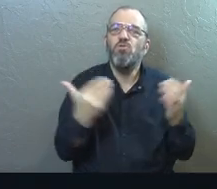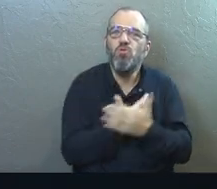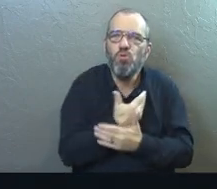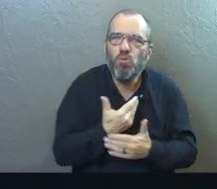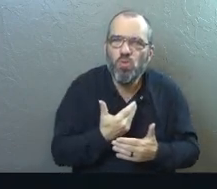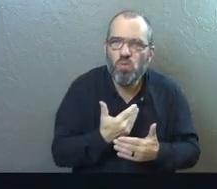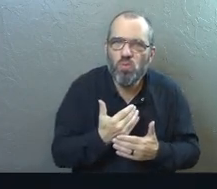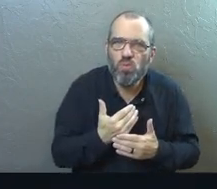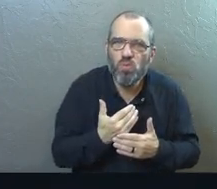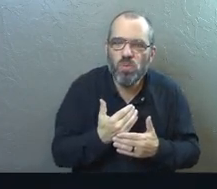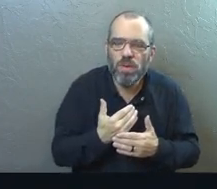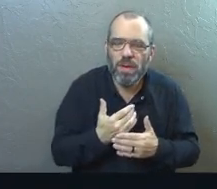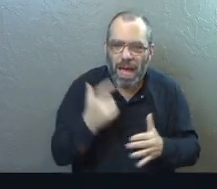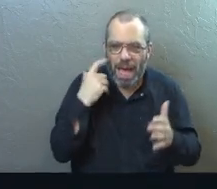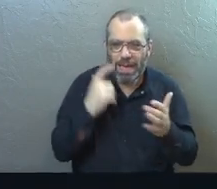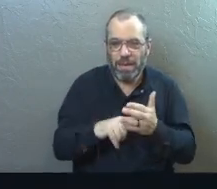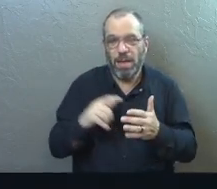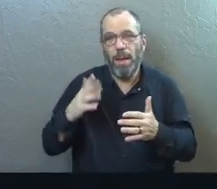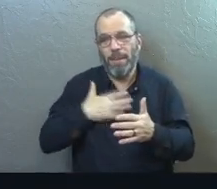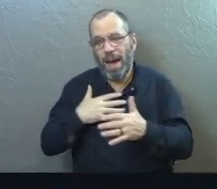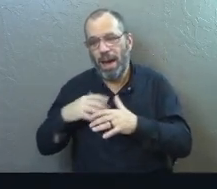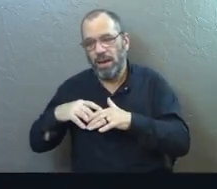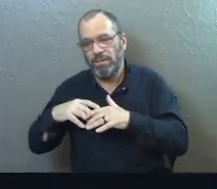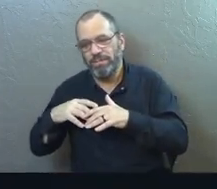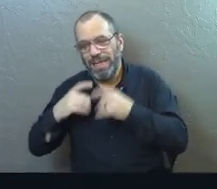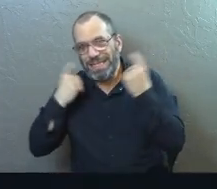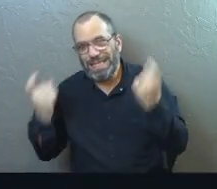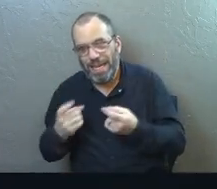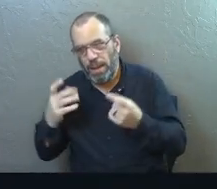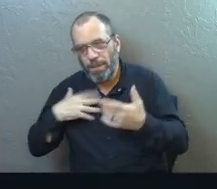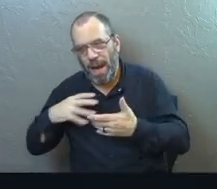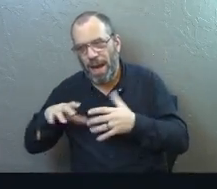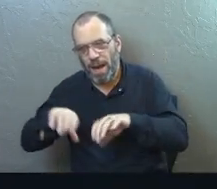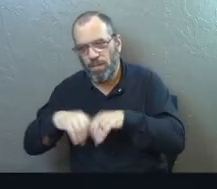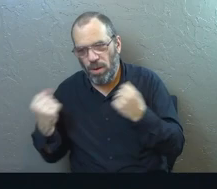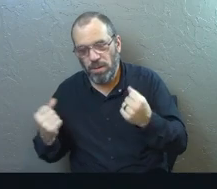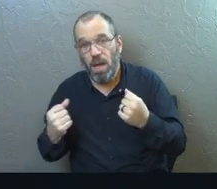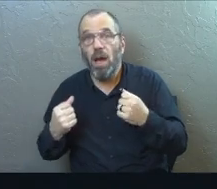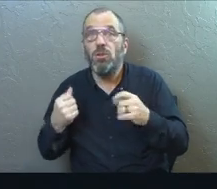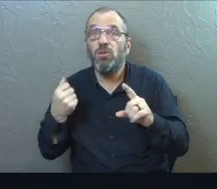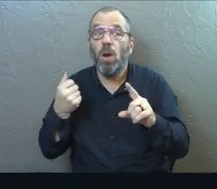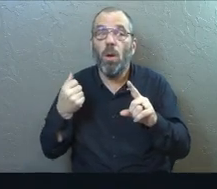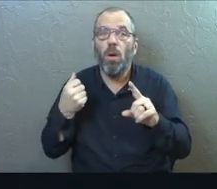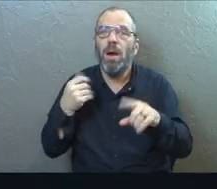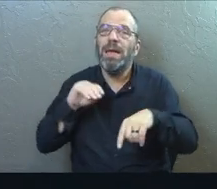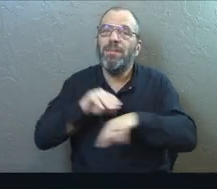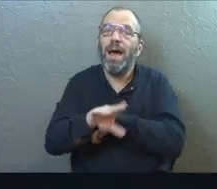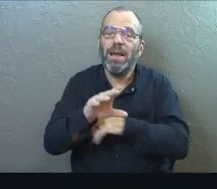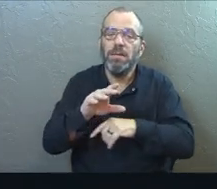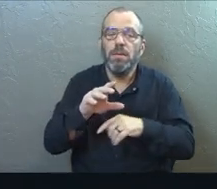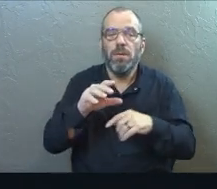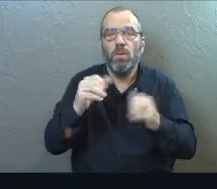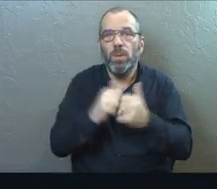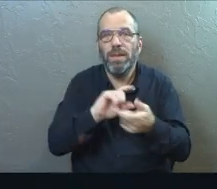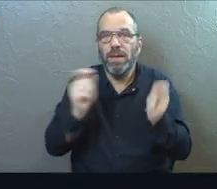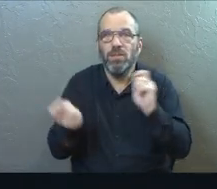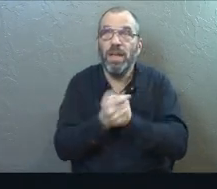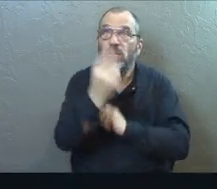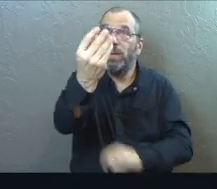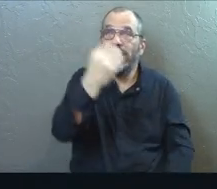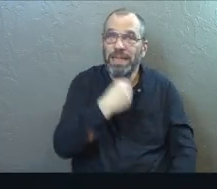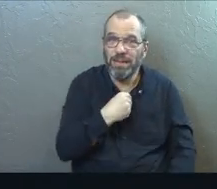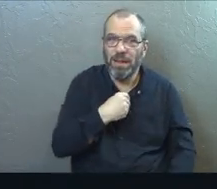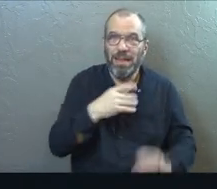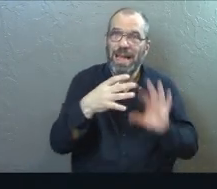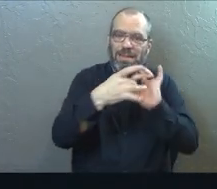God. I've got to recognize my brokenness. So what kind of impact and change can recognizing my brokenness with the Lord bring?